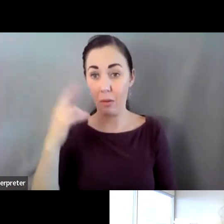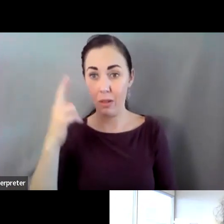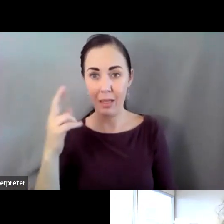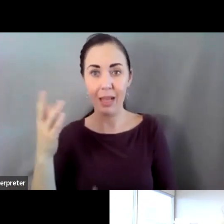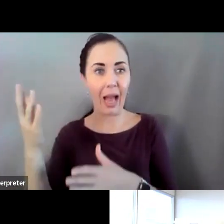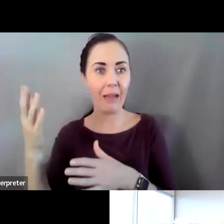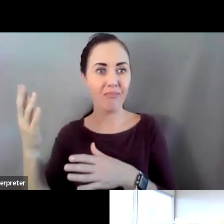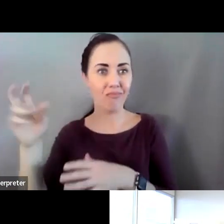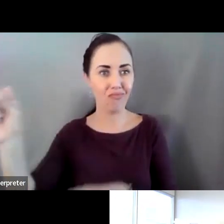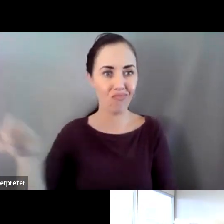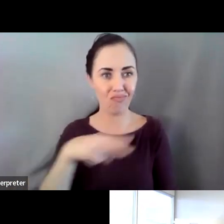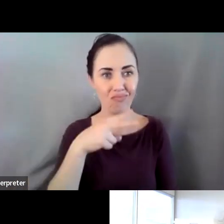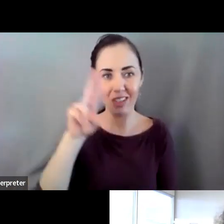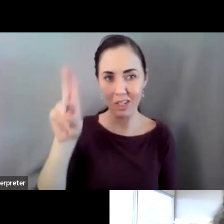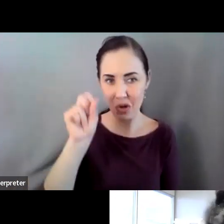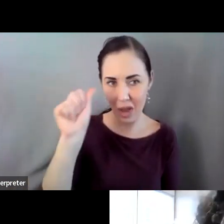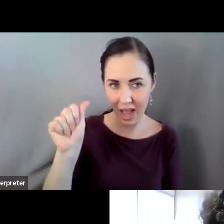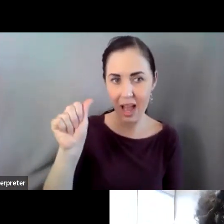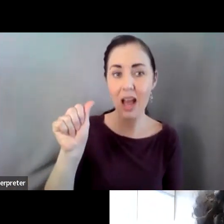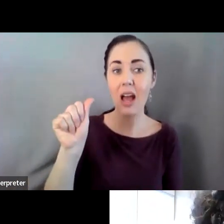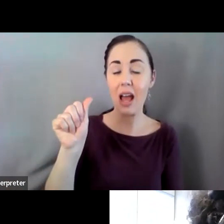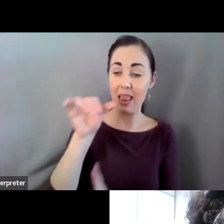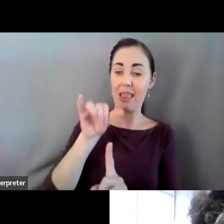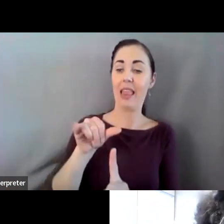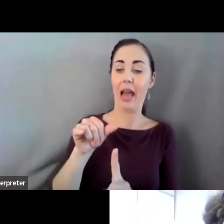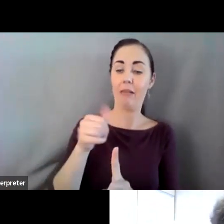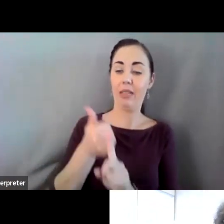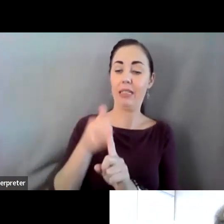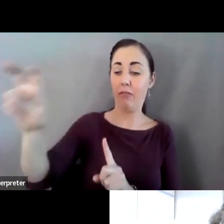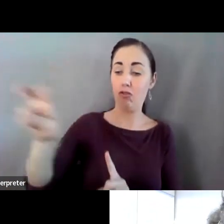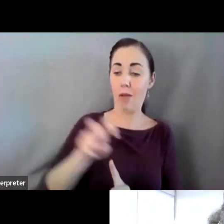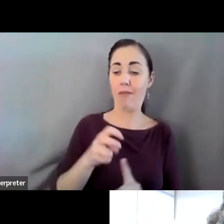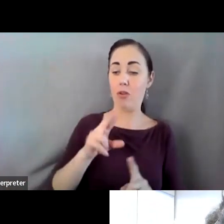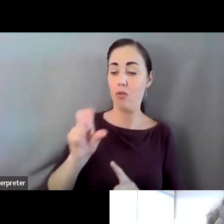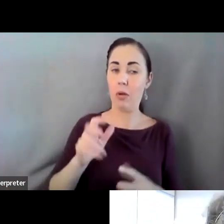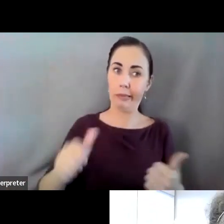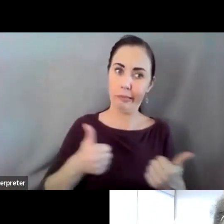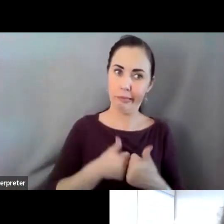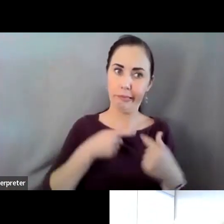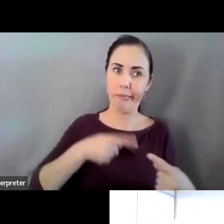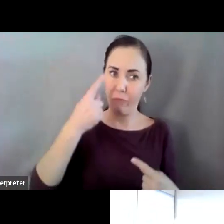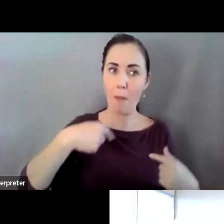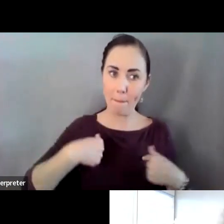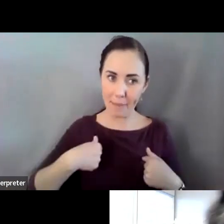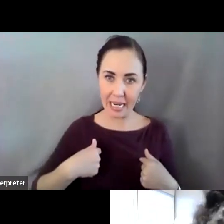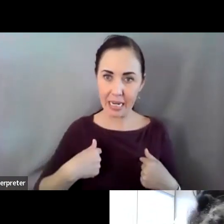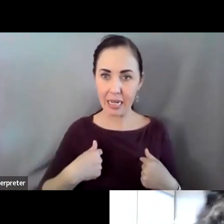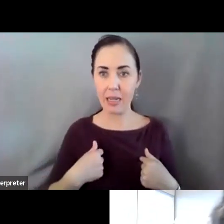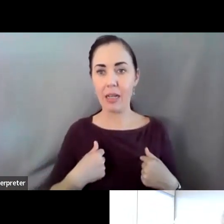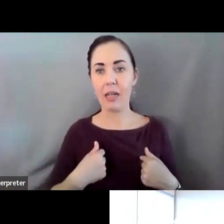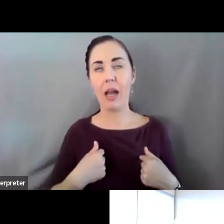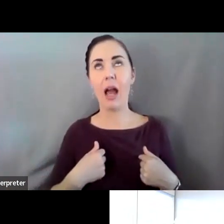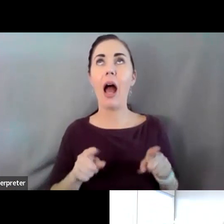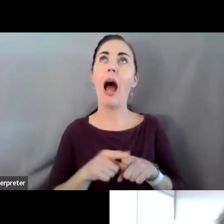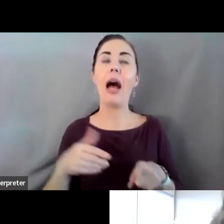the United States. So that itself was a challenge for me as a